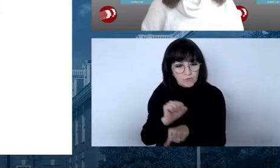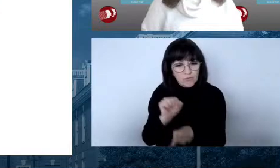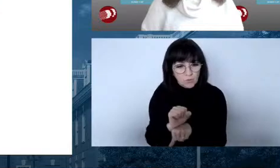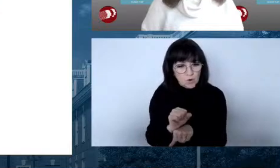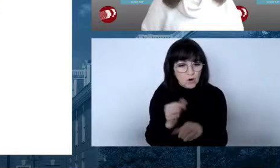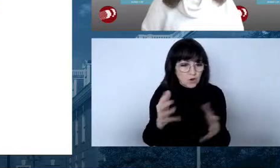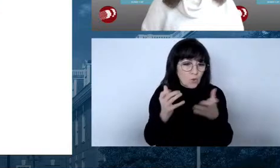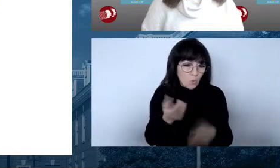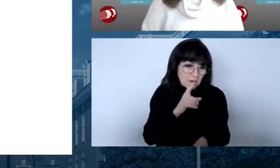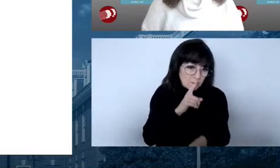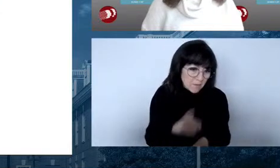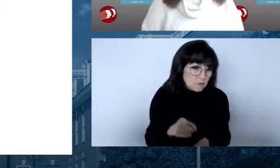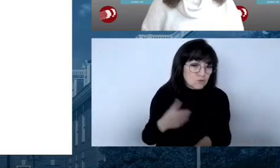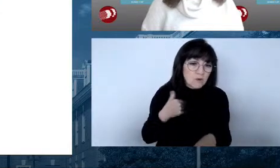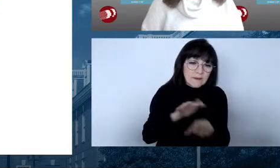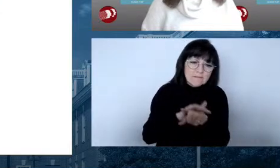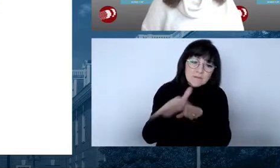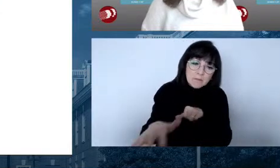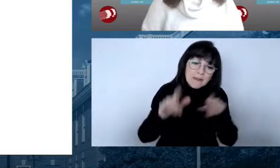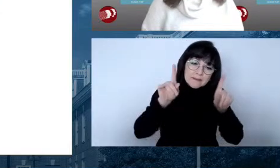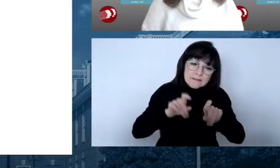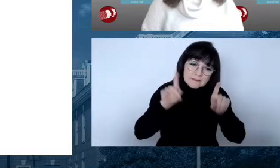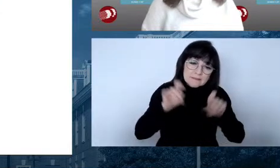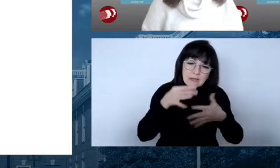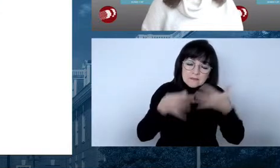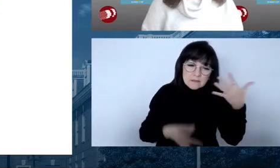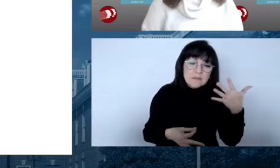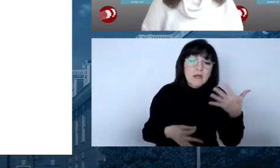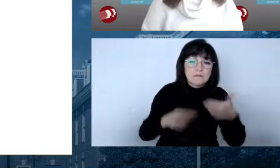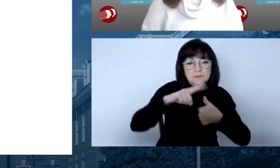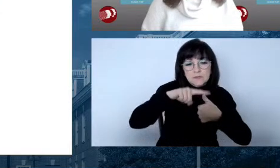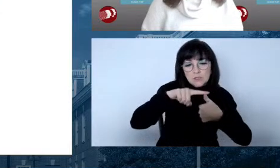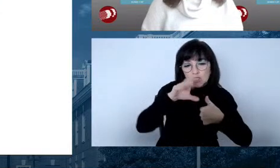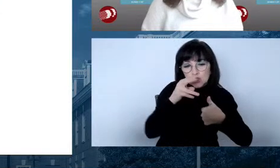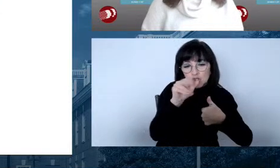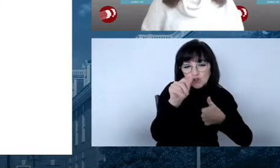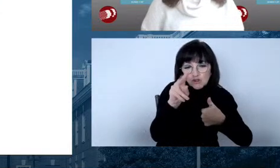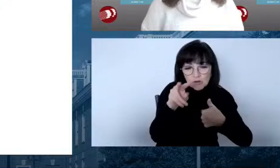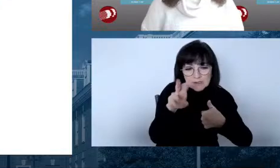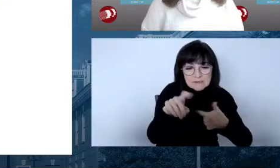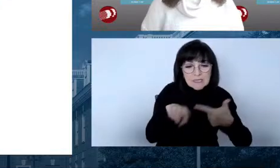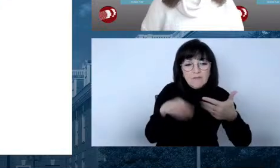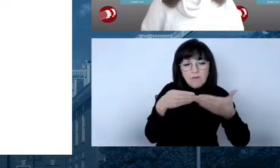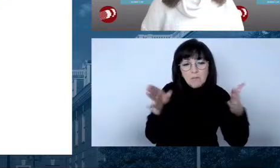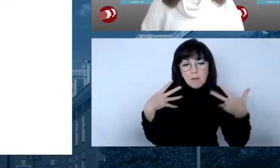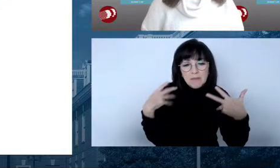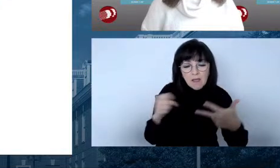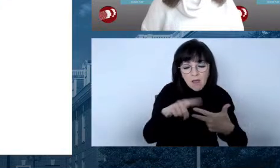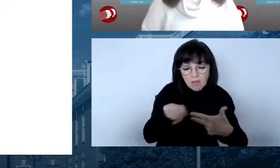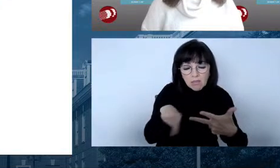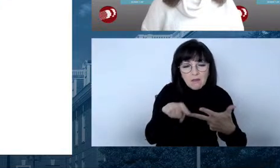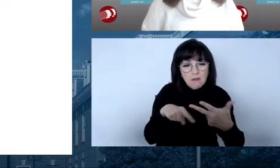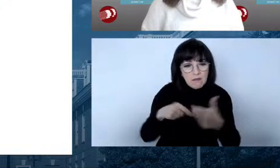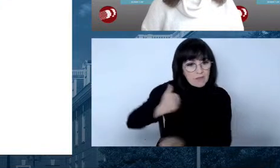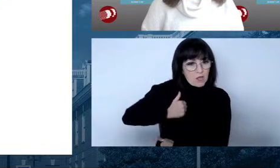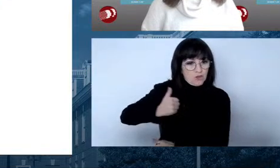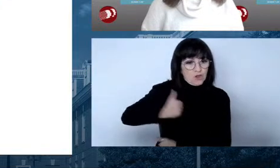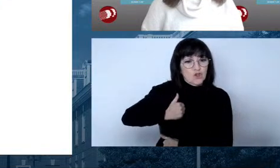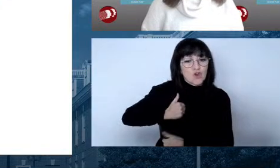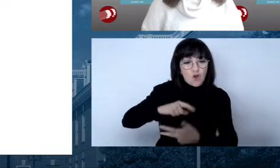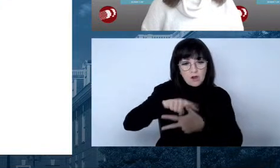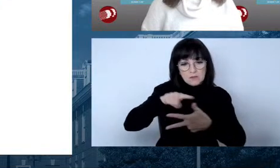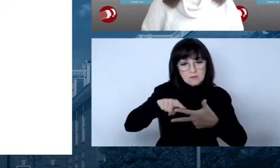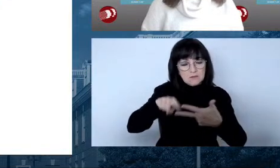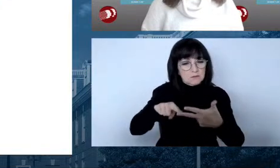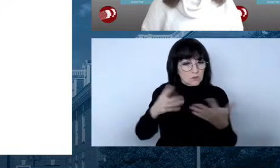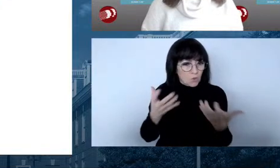have robust testing options through the curative and the public health and the guard sites, we're still making sure that we're being responsive